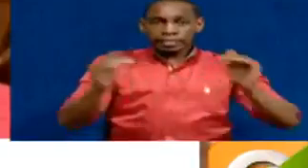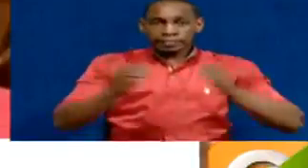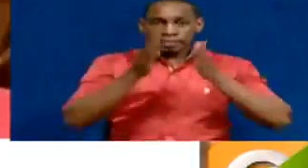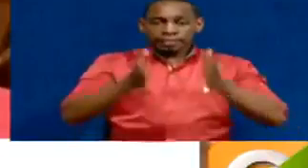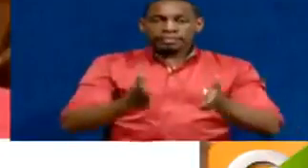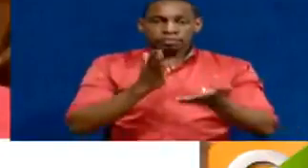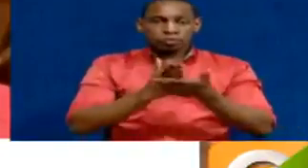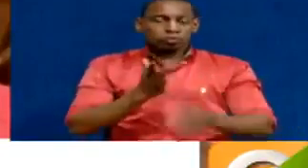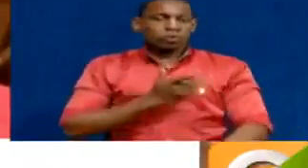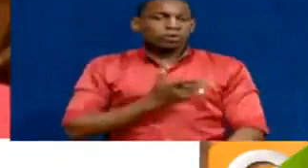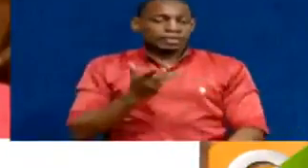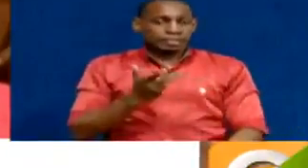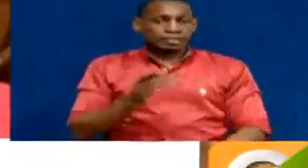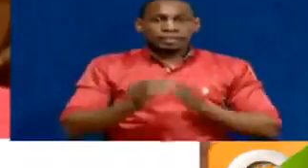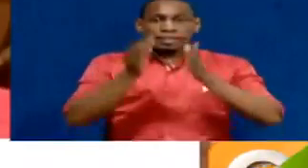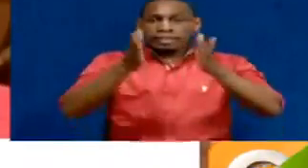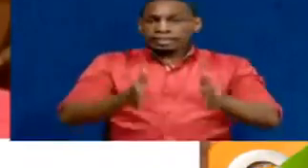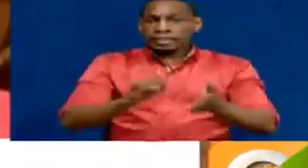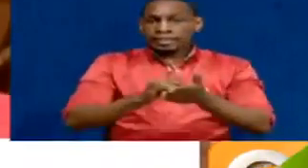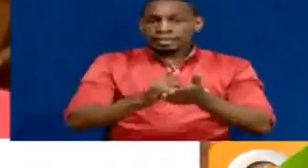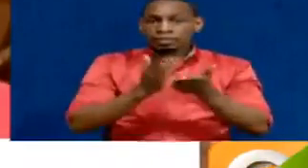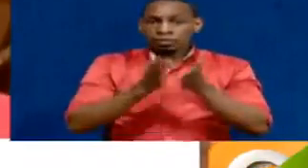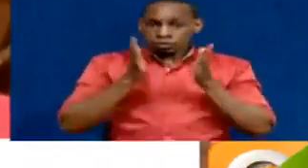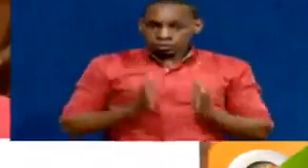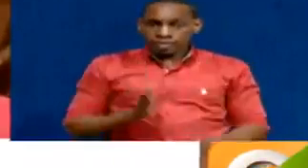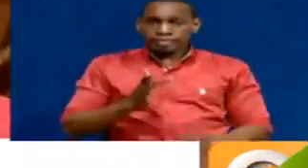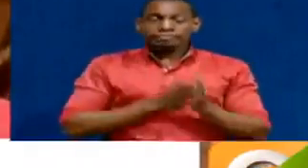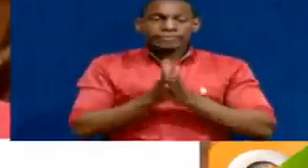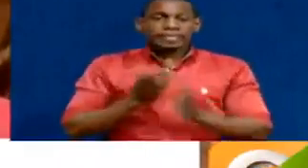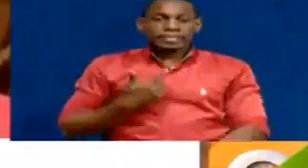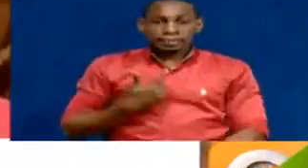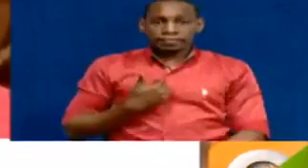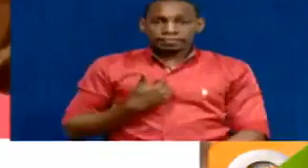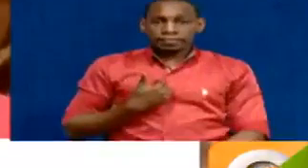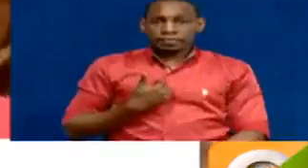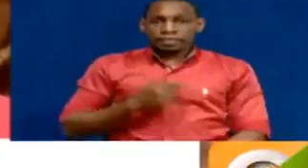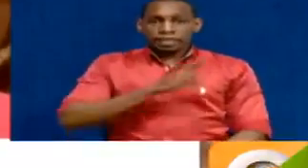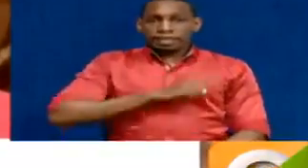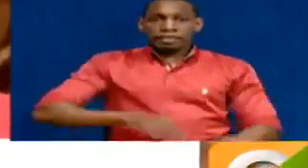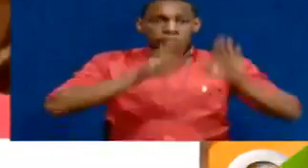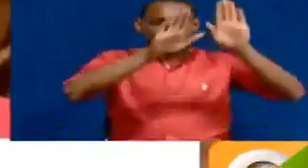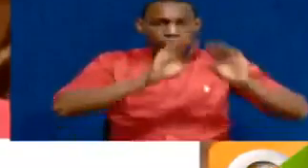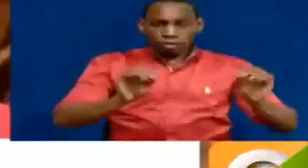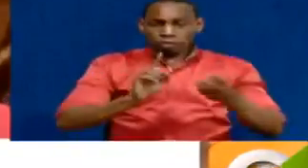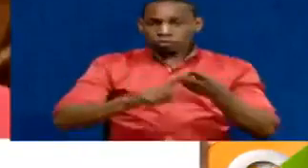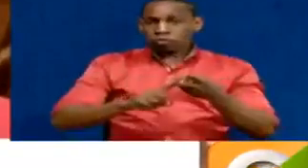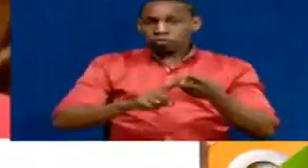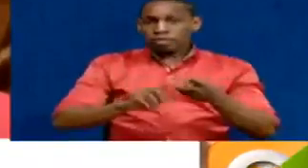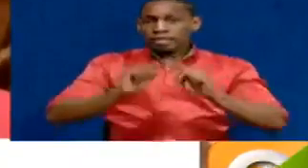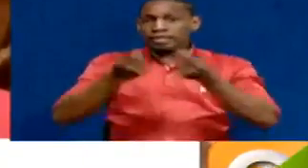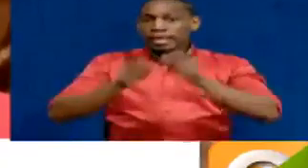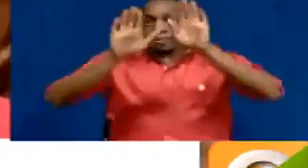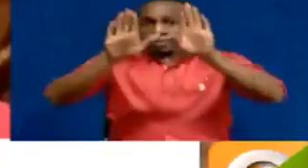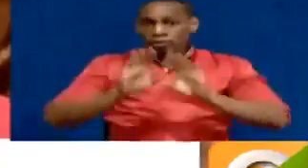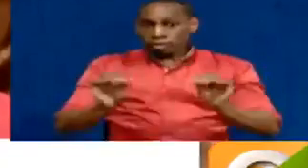human heart. Leaders who have humanity at heart, regardless of which religion, regardless of which